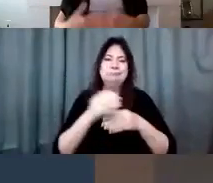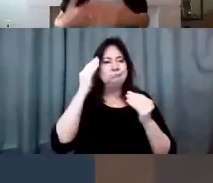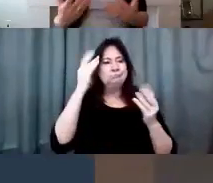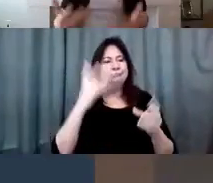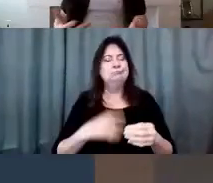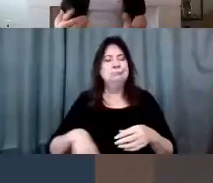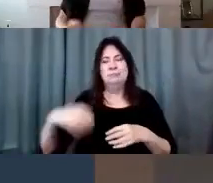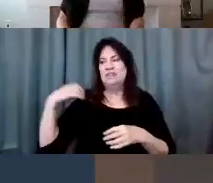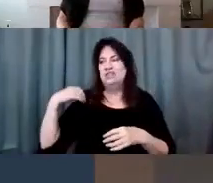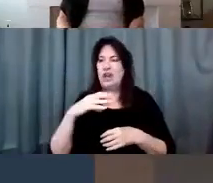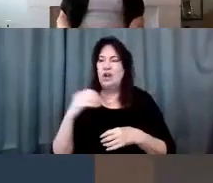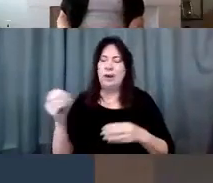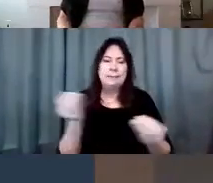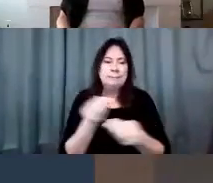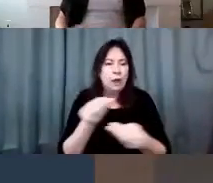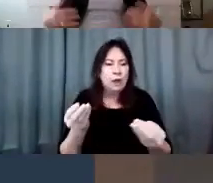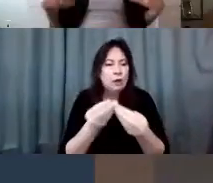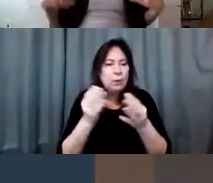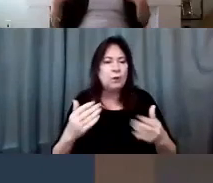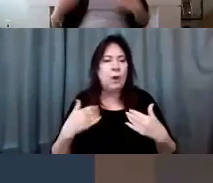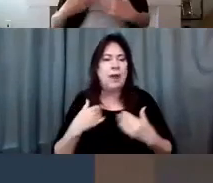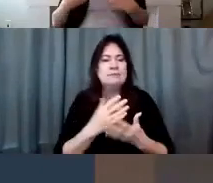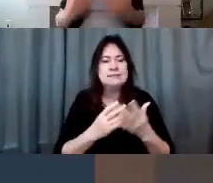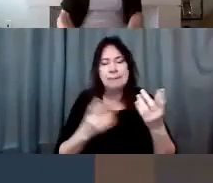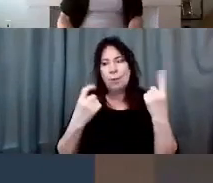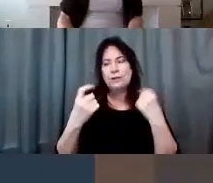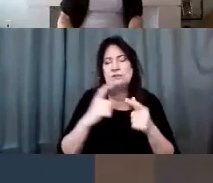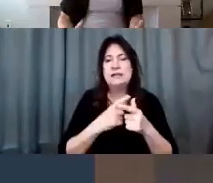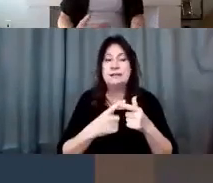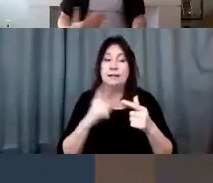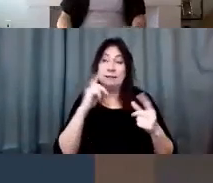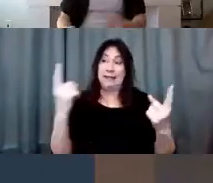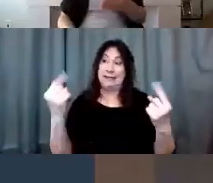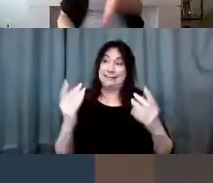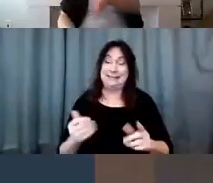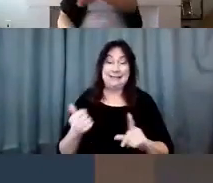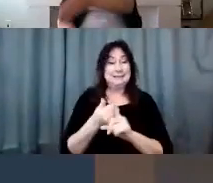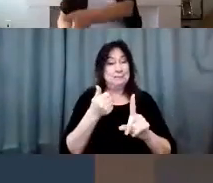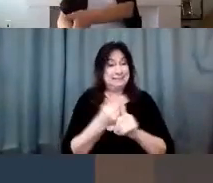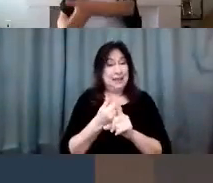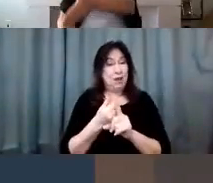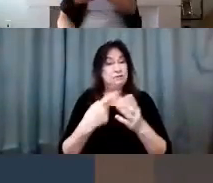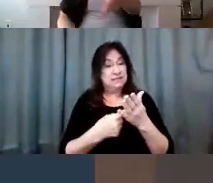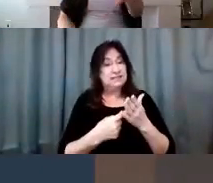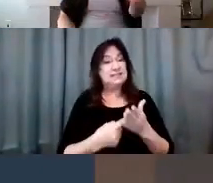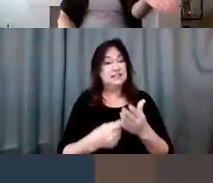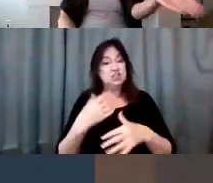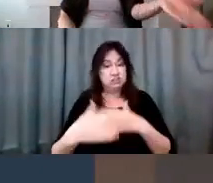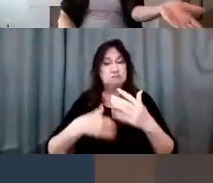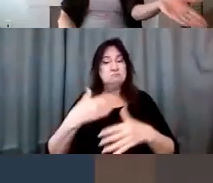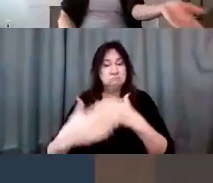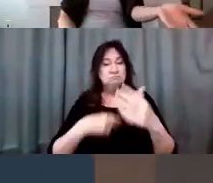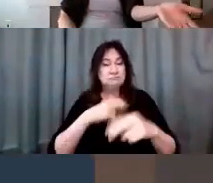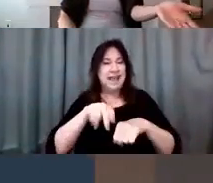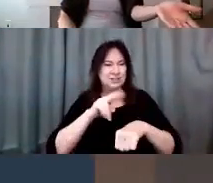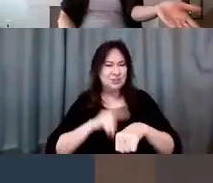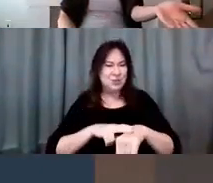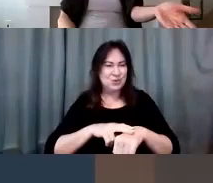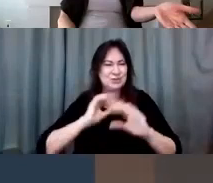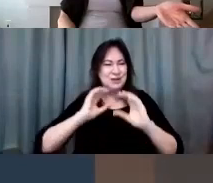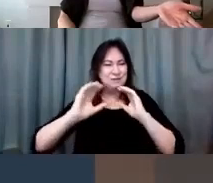would have some that they raise, and that with attendees, that discussion unfolds. But just as you